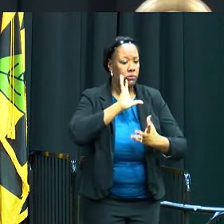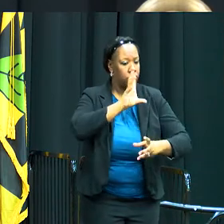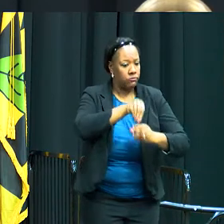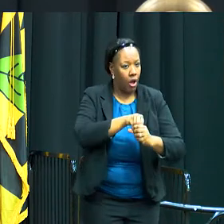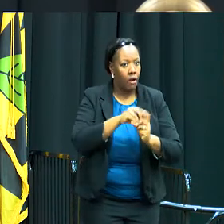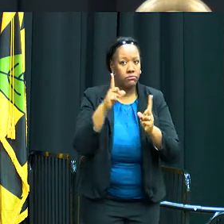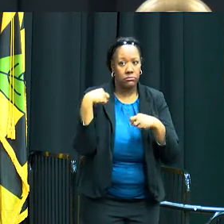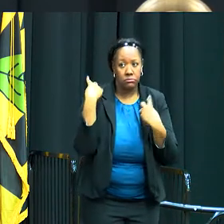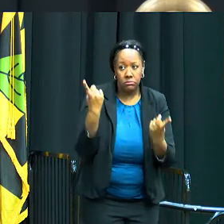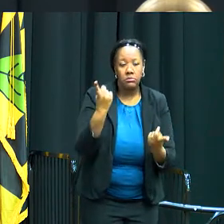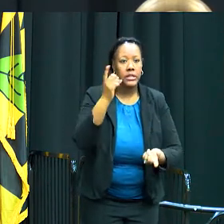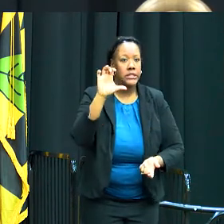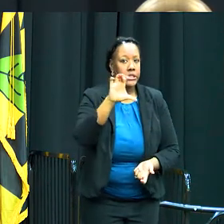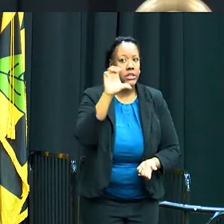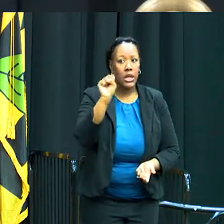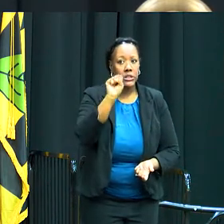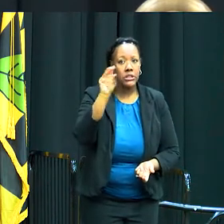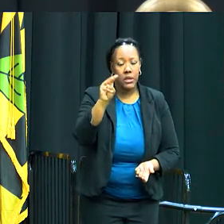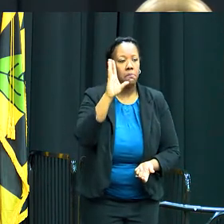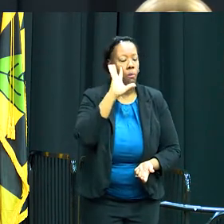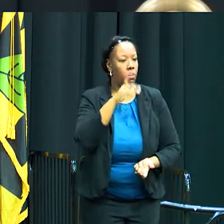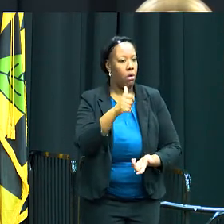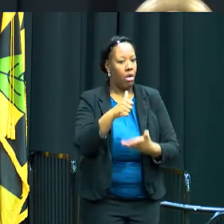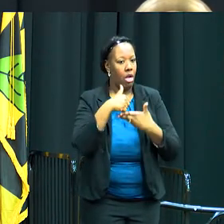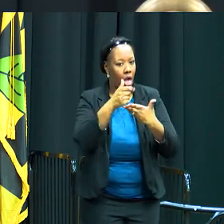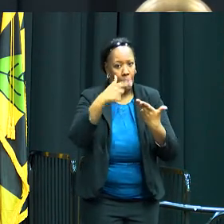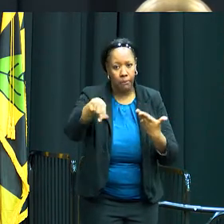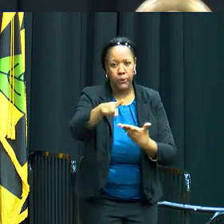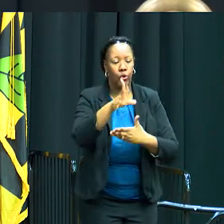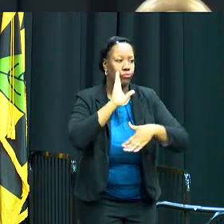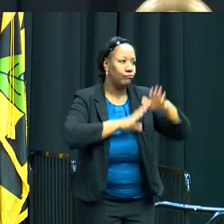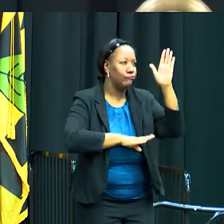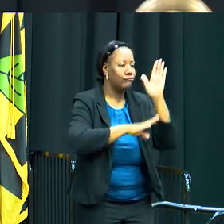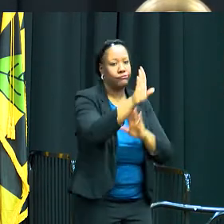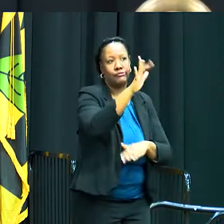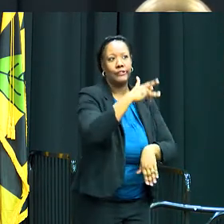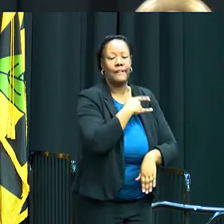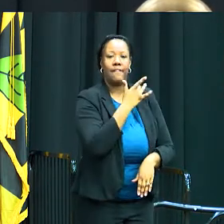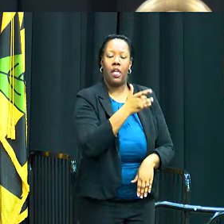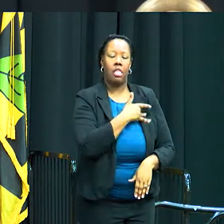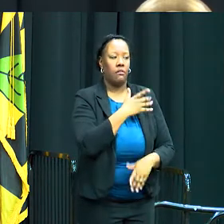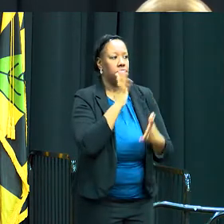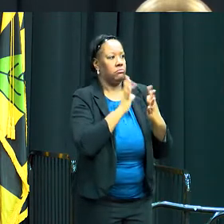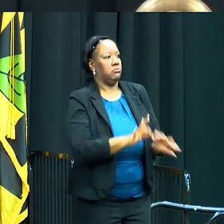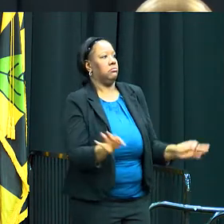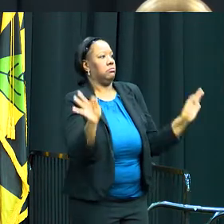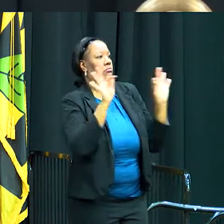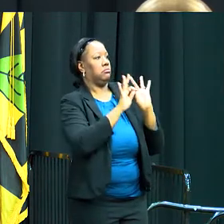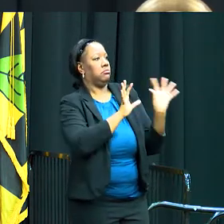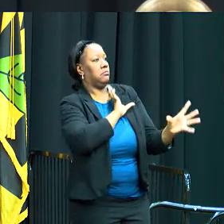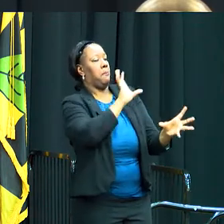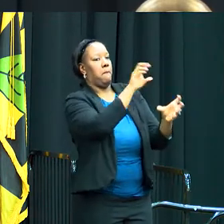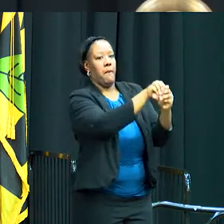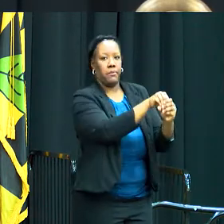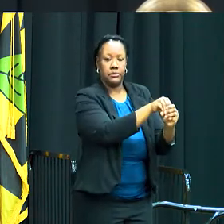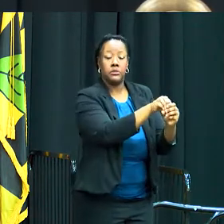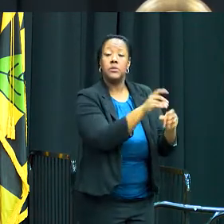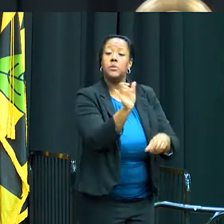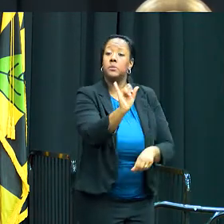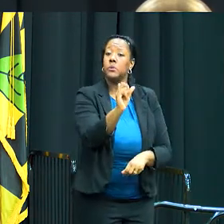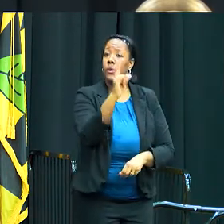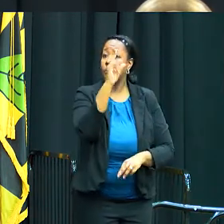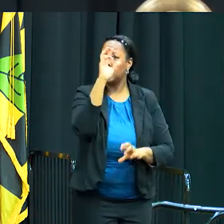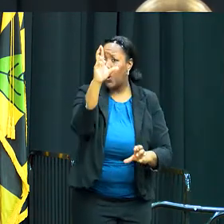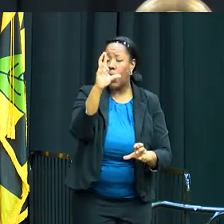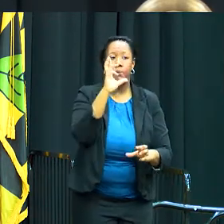the College of Southern Maryland will help you fulfill a lifelong sense of purpose. We also hope that you stay connected to